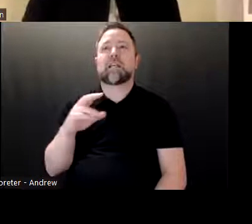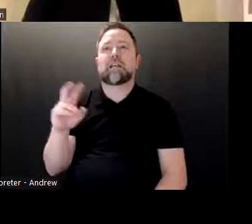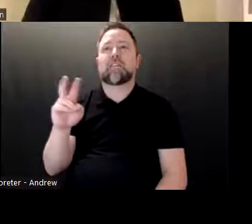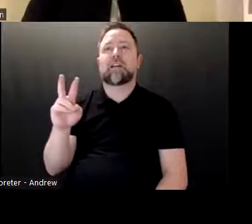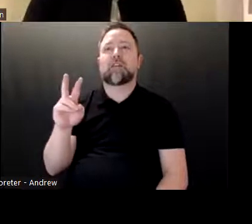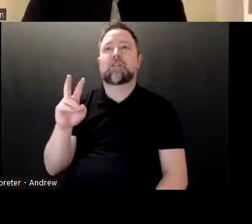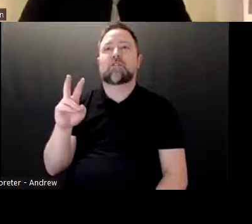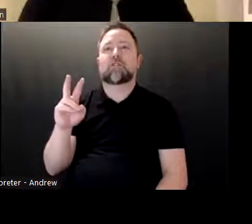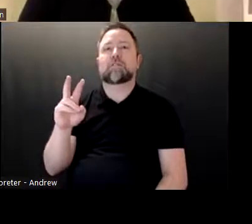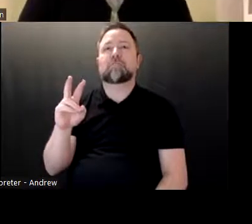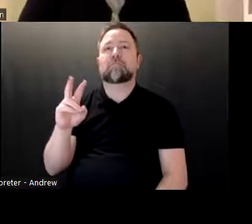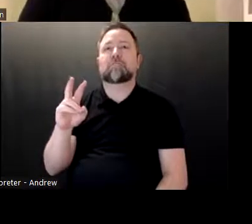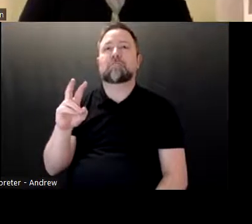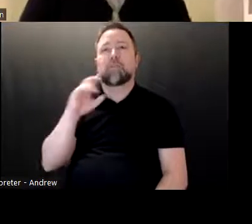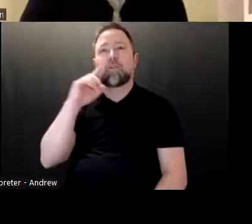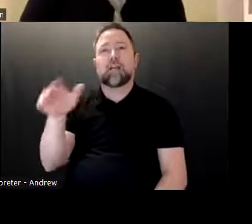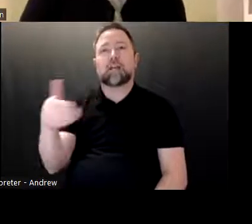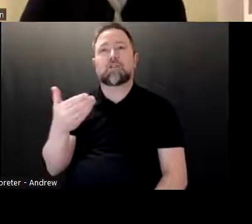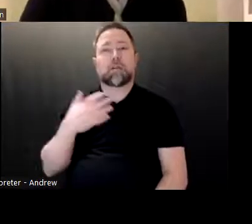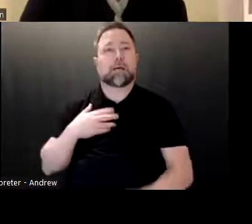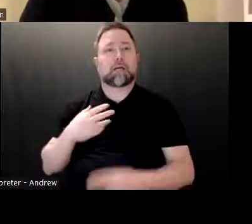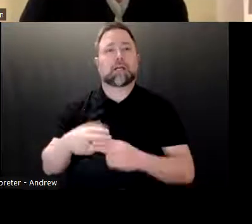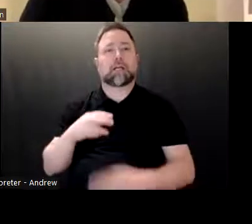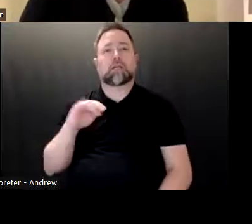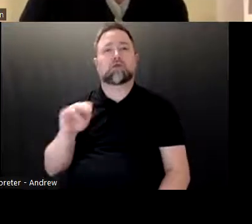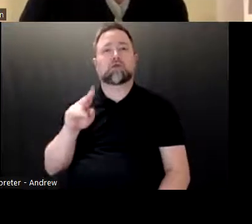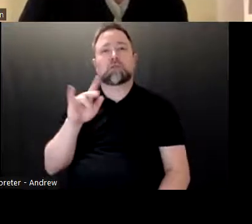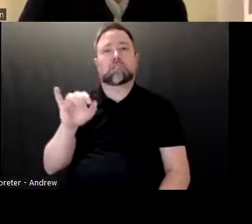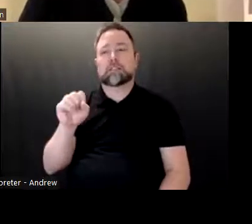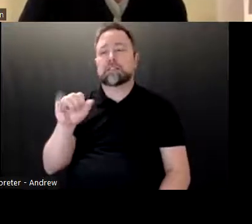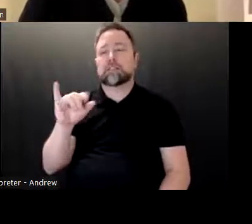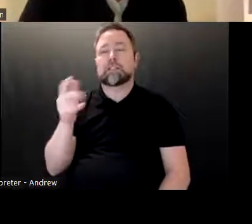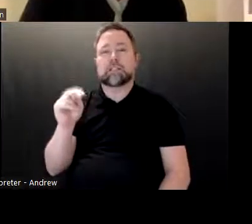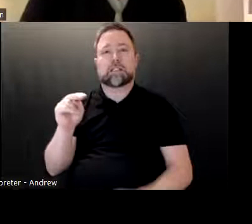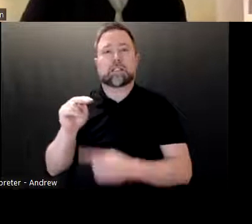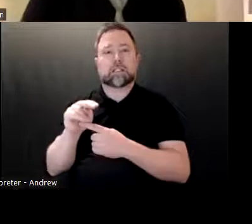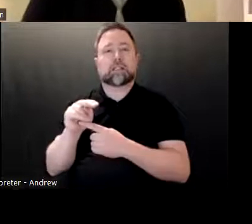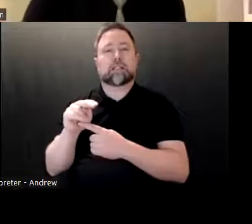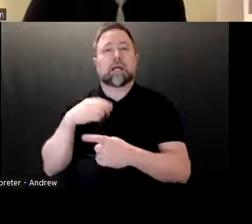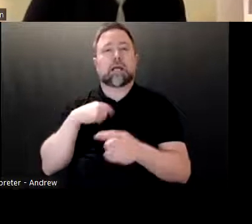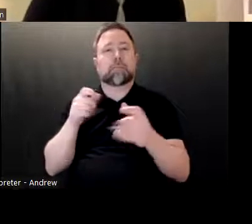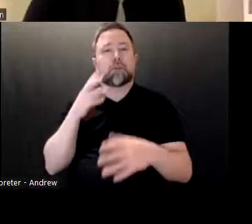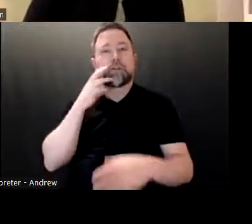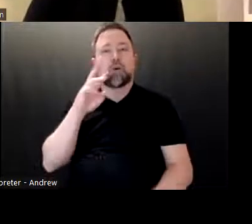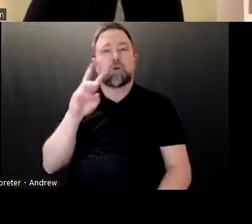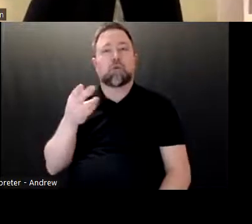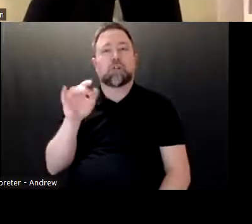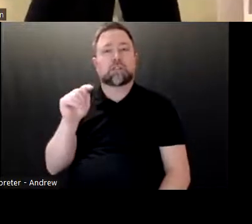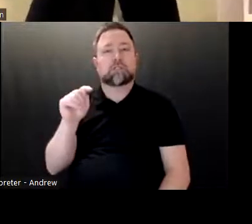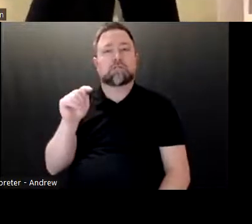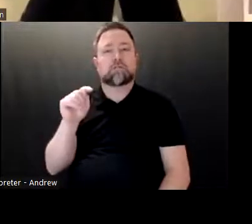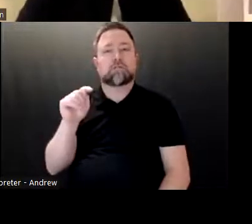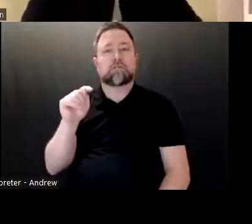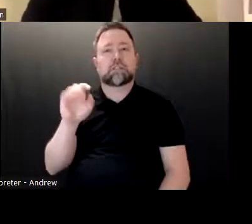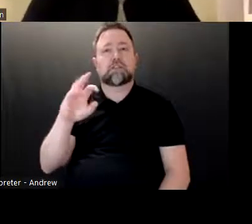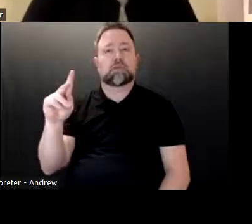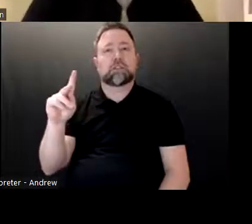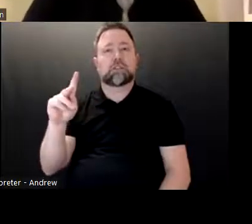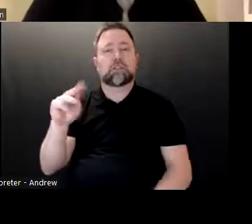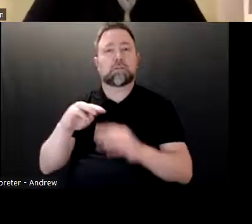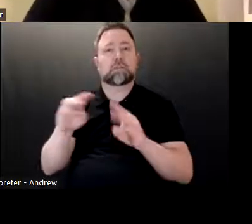that introduction. My name is Julie Siglin. I'm the director of the Wharton Esherick Museum. We're a founding